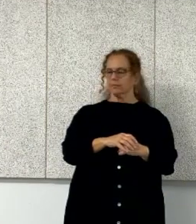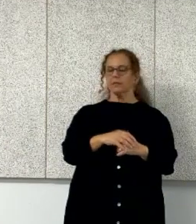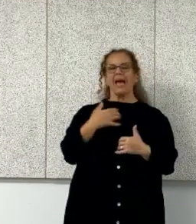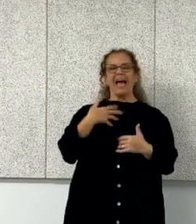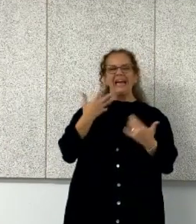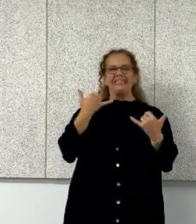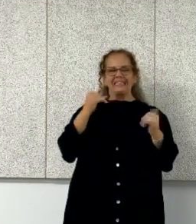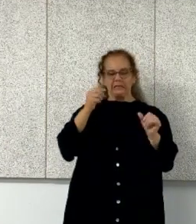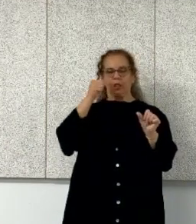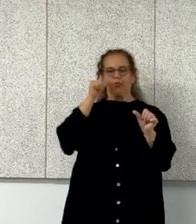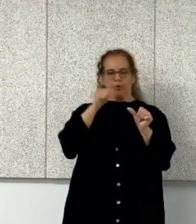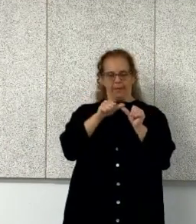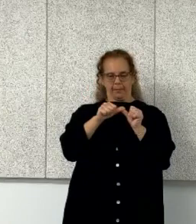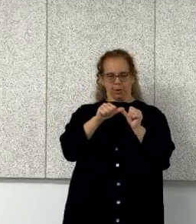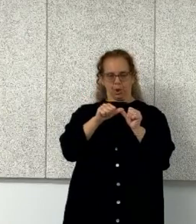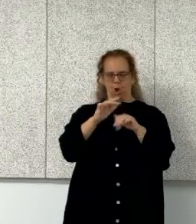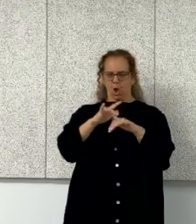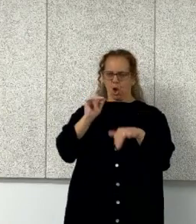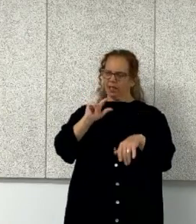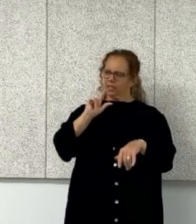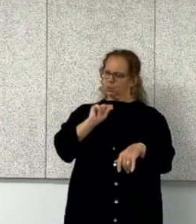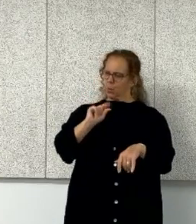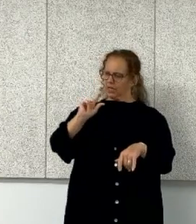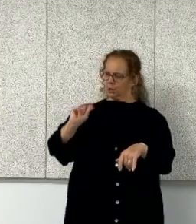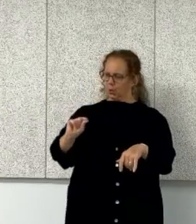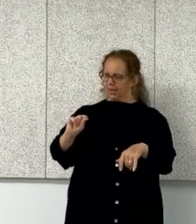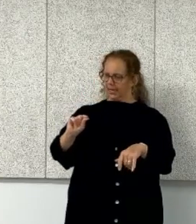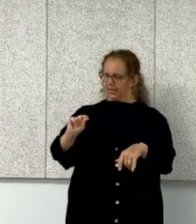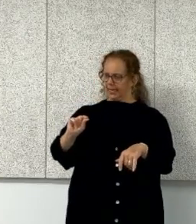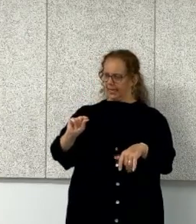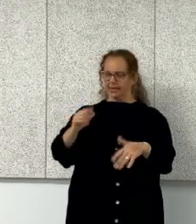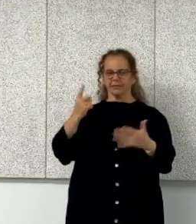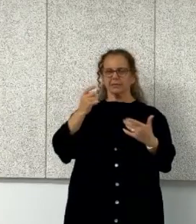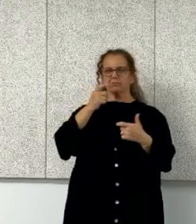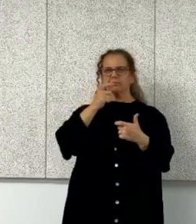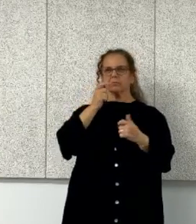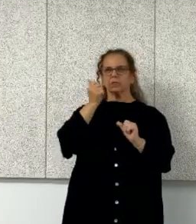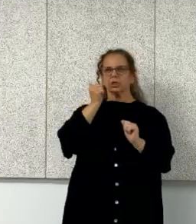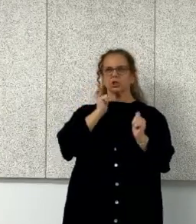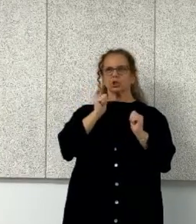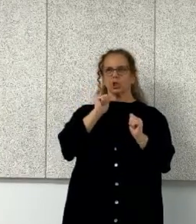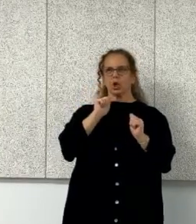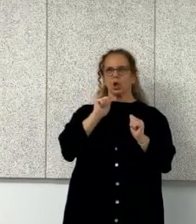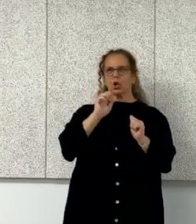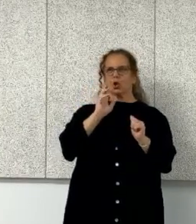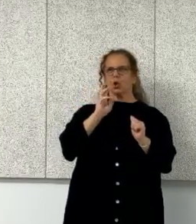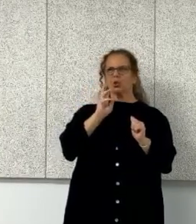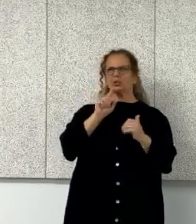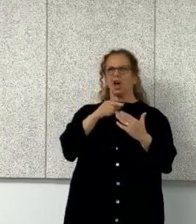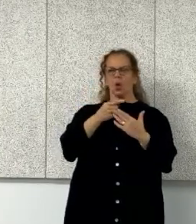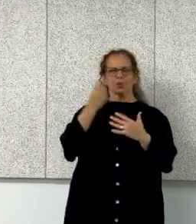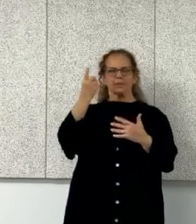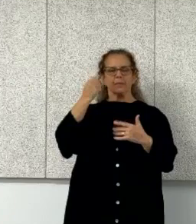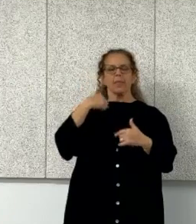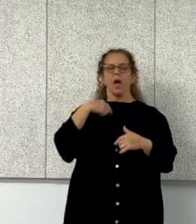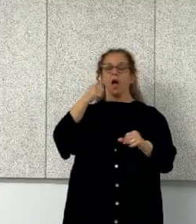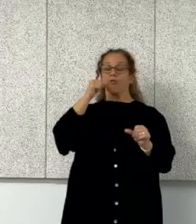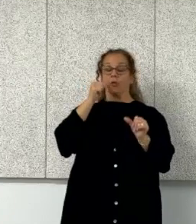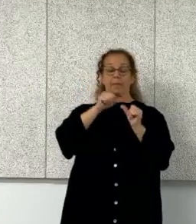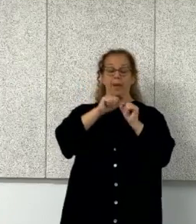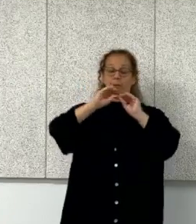saw The Inheritance in early 2020. It's a 6.5-7 hour show, something like that. And I still vividly can remember that experience.